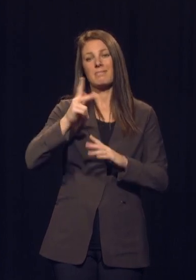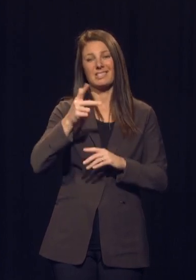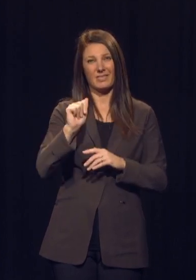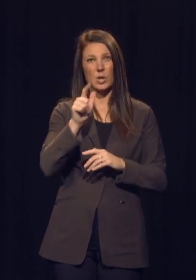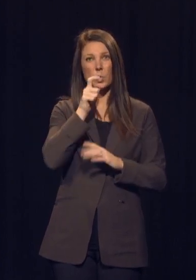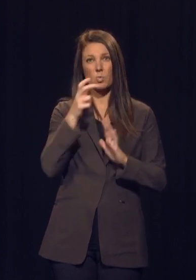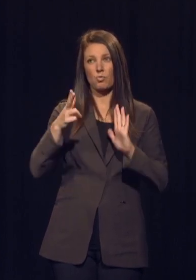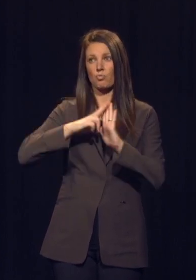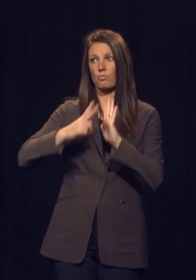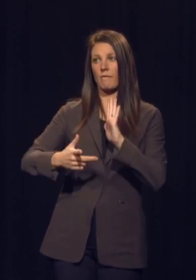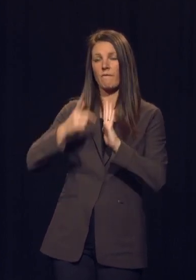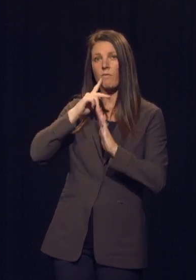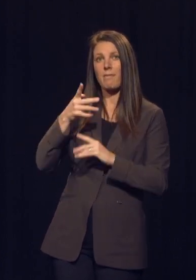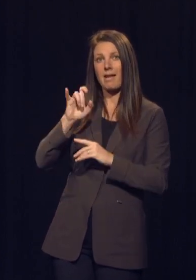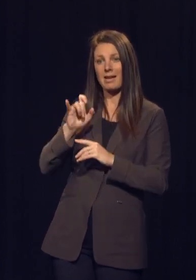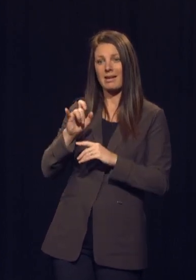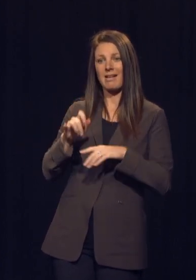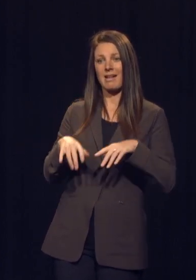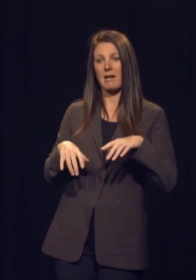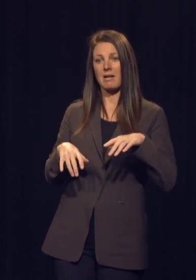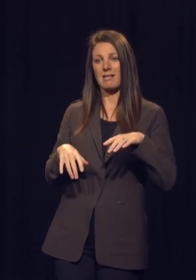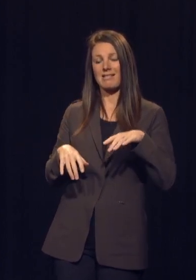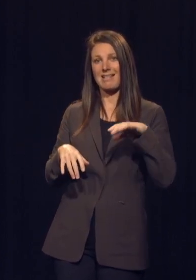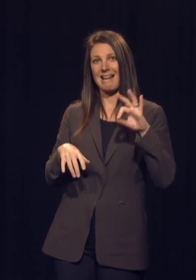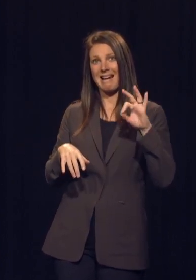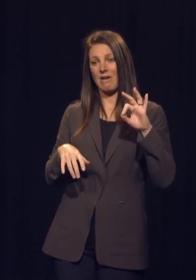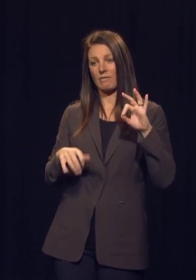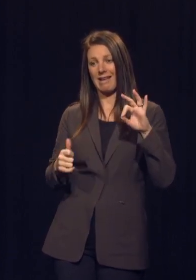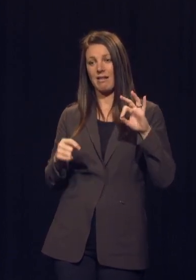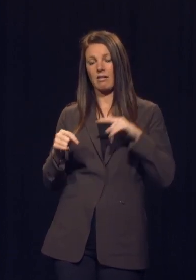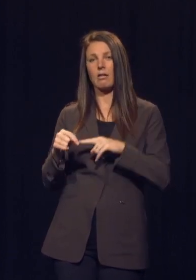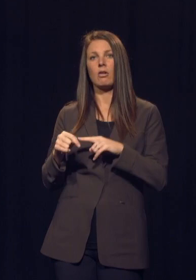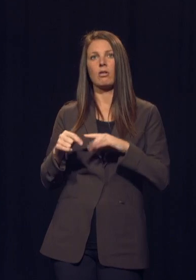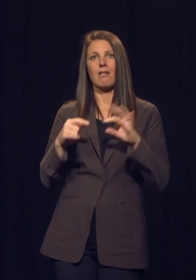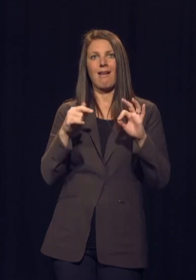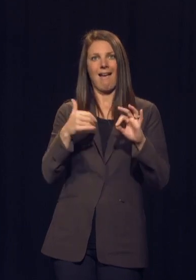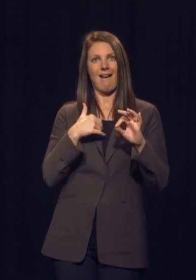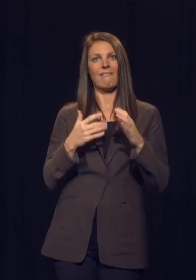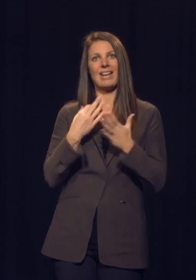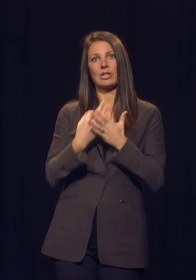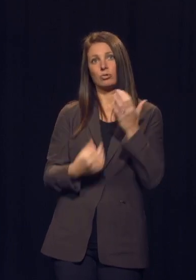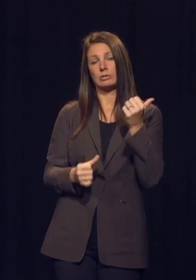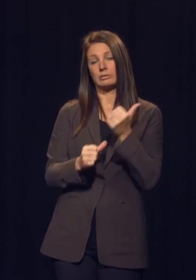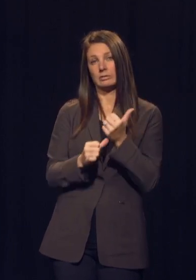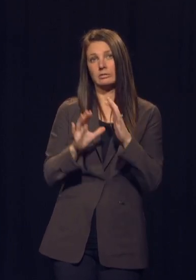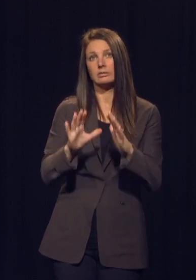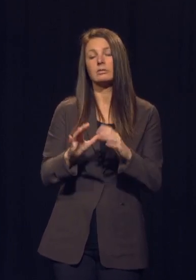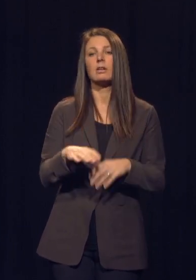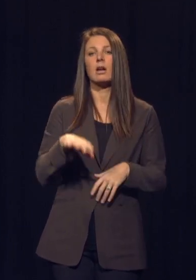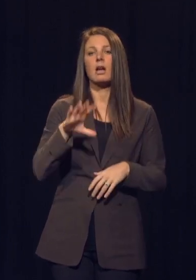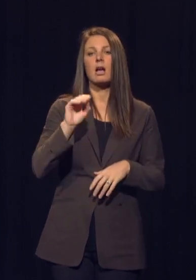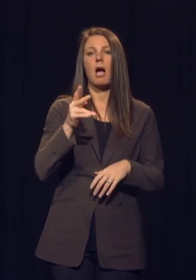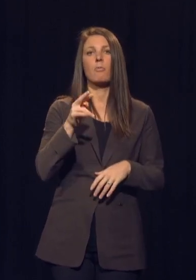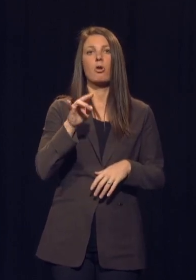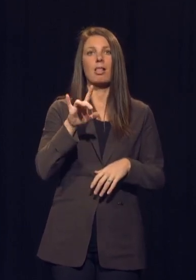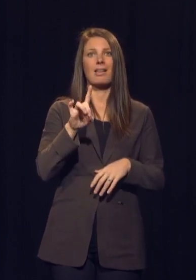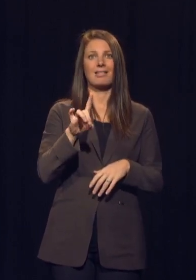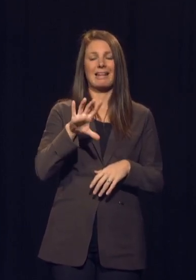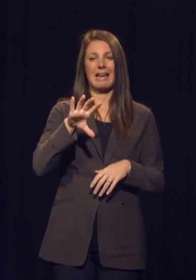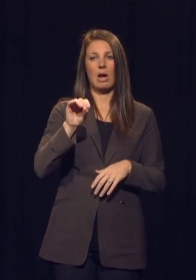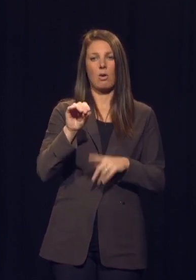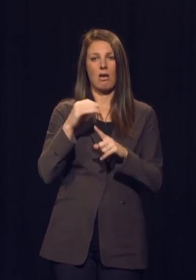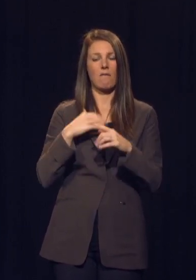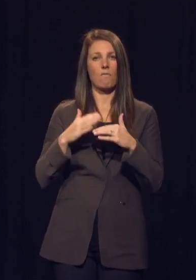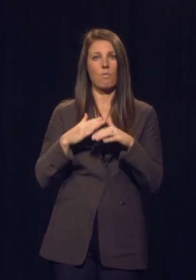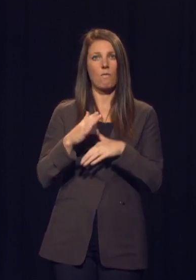and 9 out of 10 of those Pennie customers are receiving financial assistance. In Cumberland County alone, there are